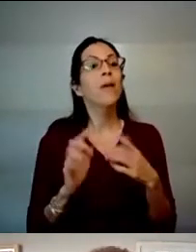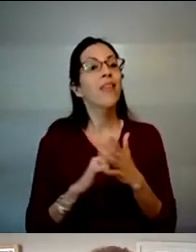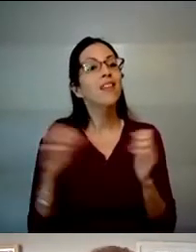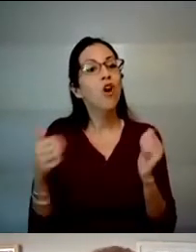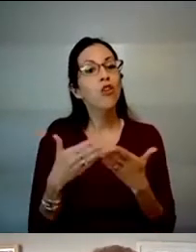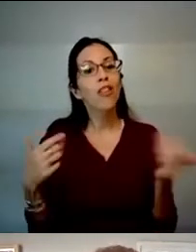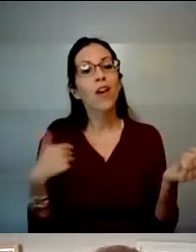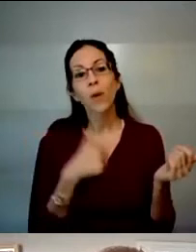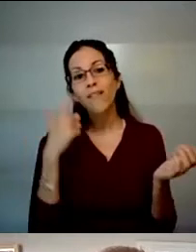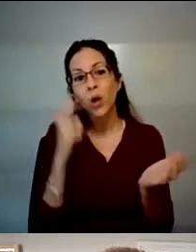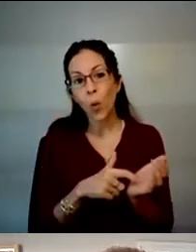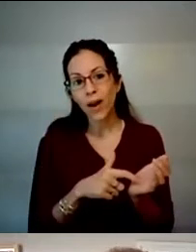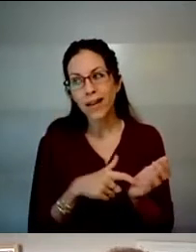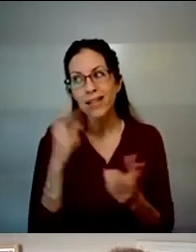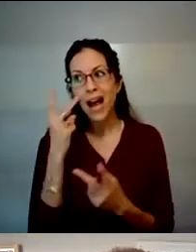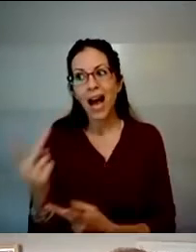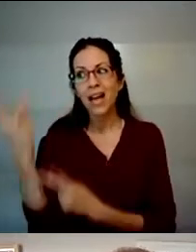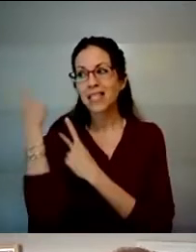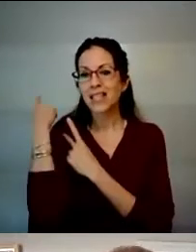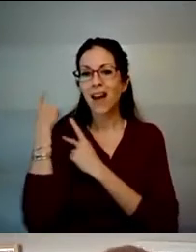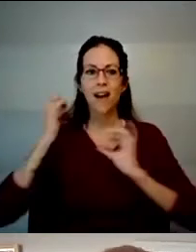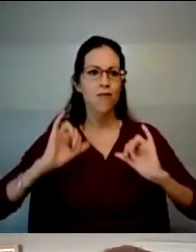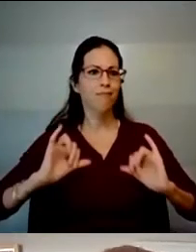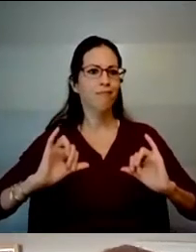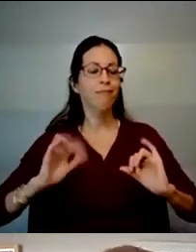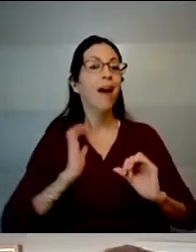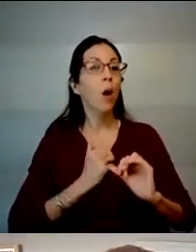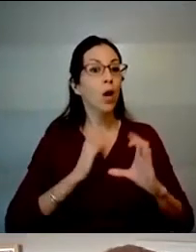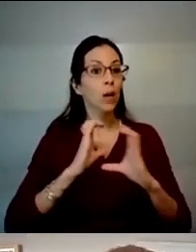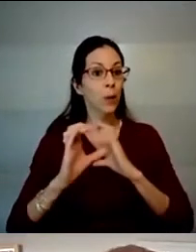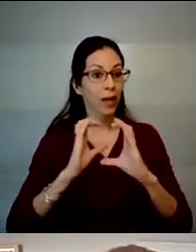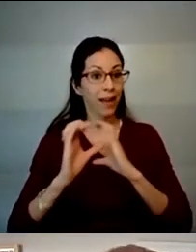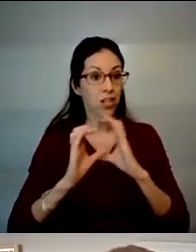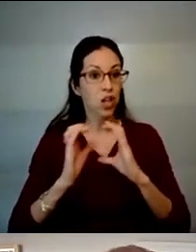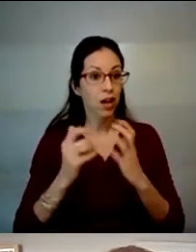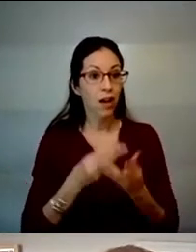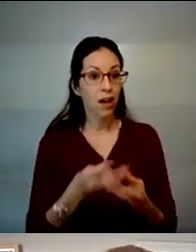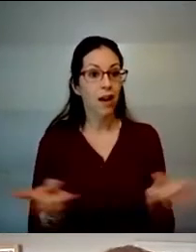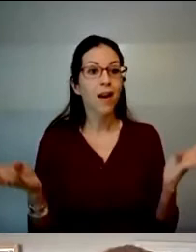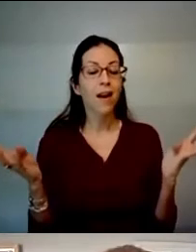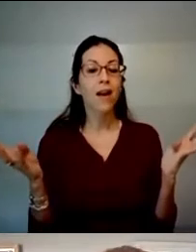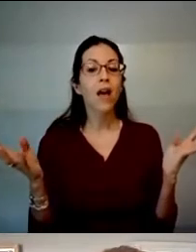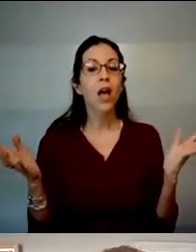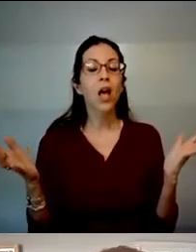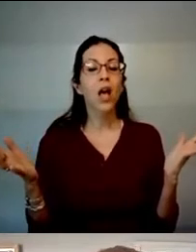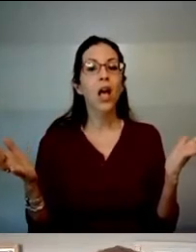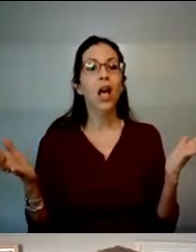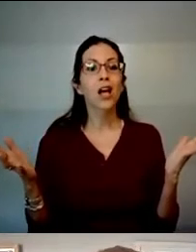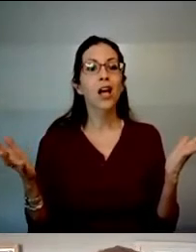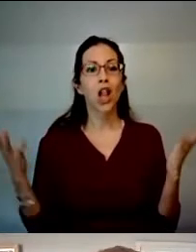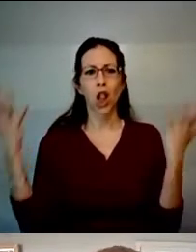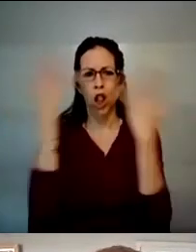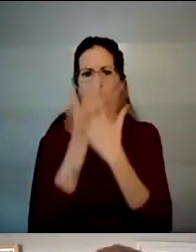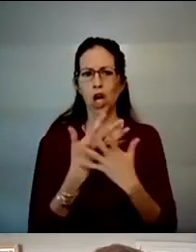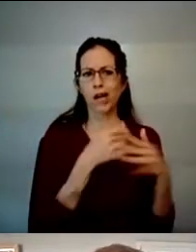have noticed in hindsight is that a lot of our communications and development looked very similar, like